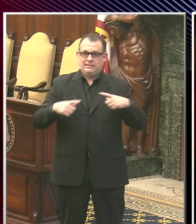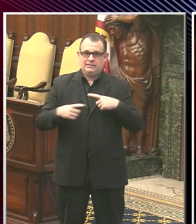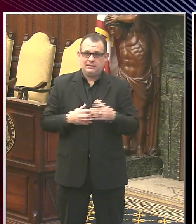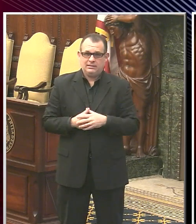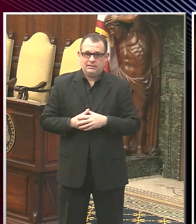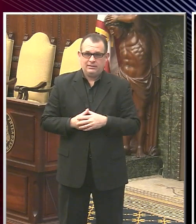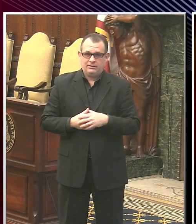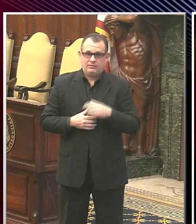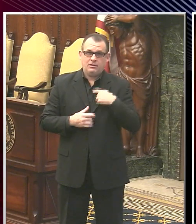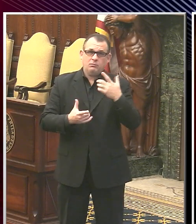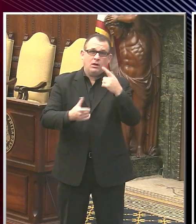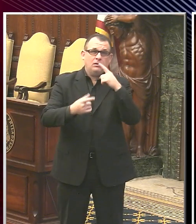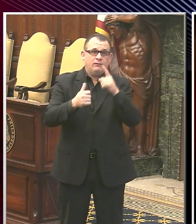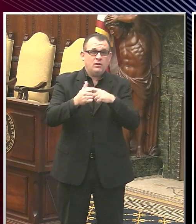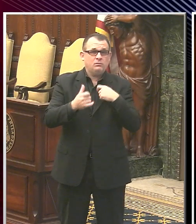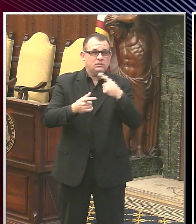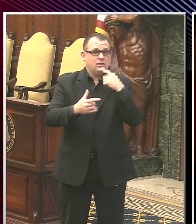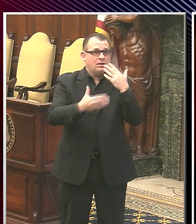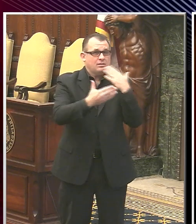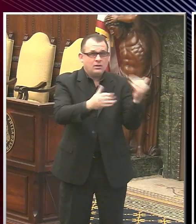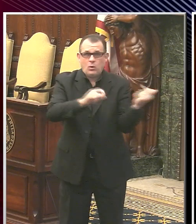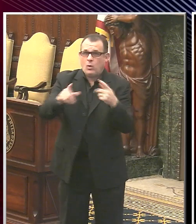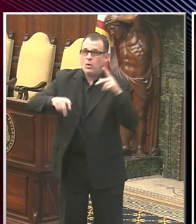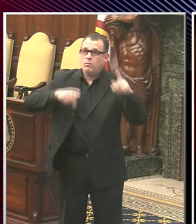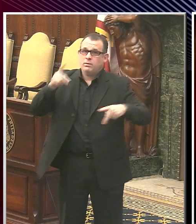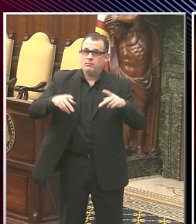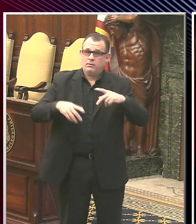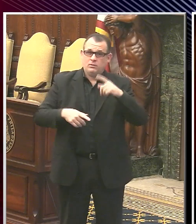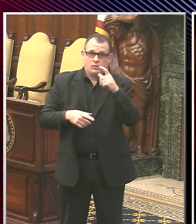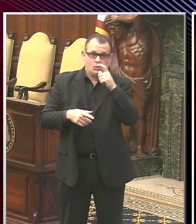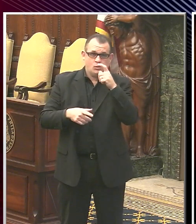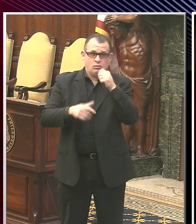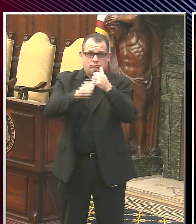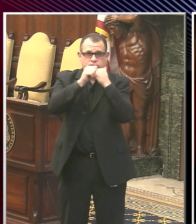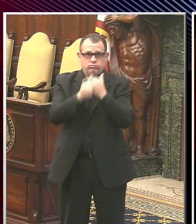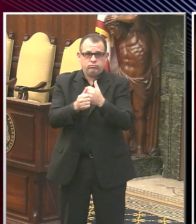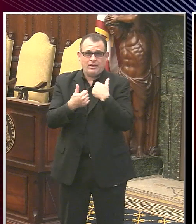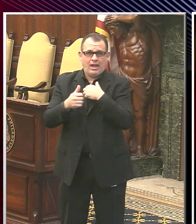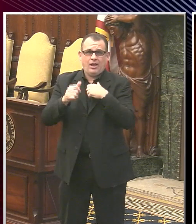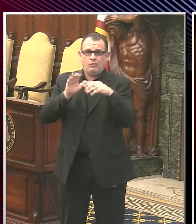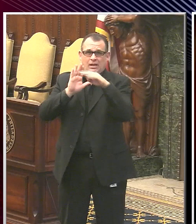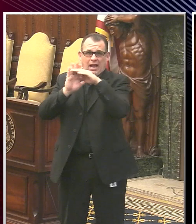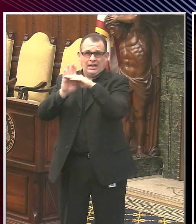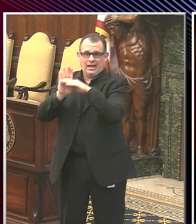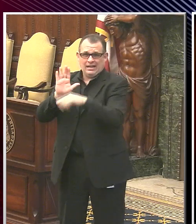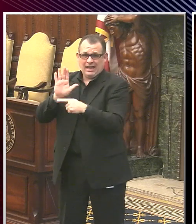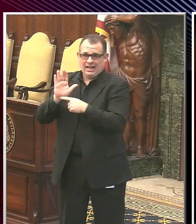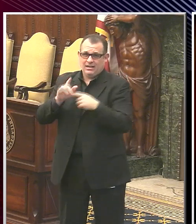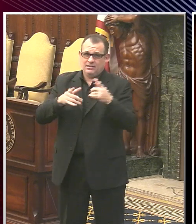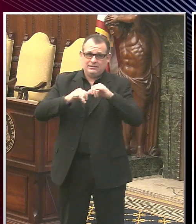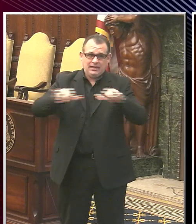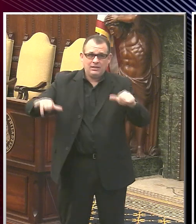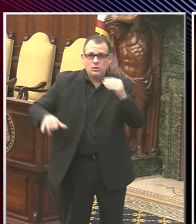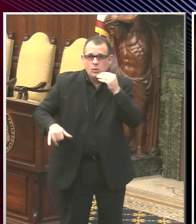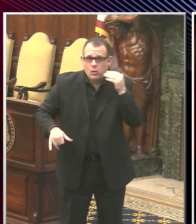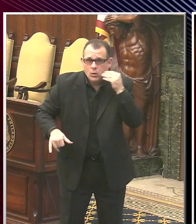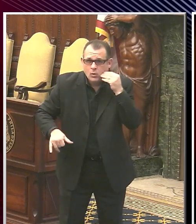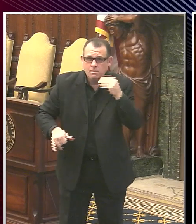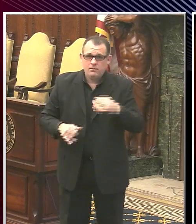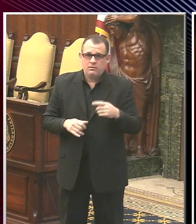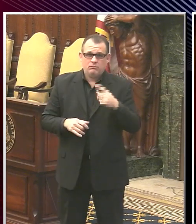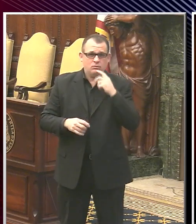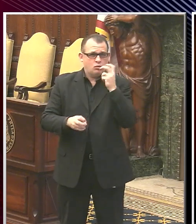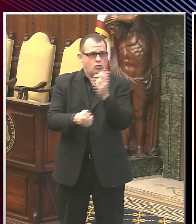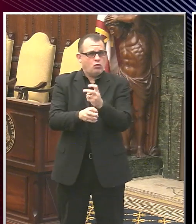the Philadelphians who heeded medical guidance and avoided travel and large gatherings over the past few weeks. I know it was hard to stay home for the